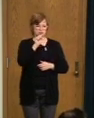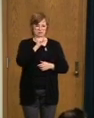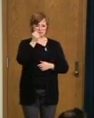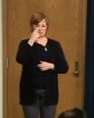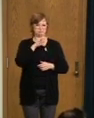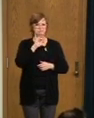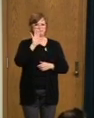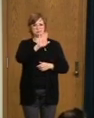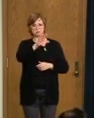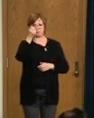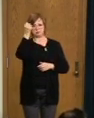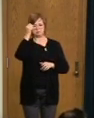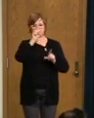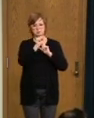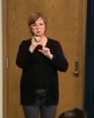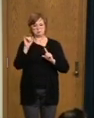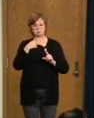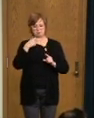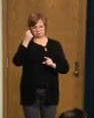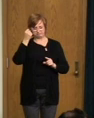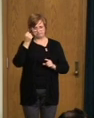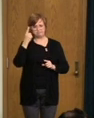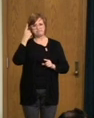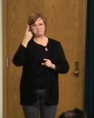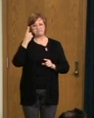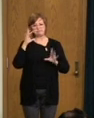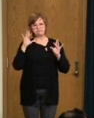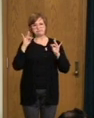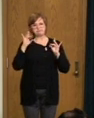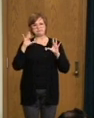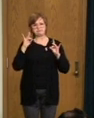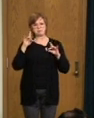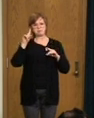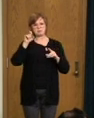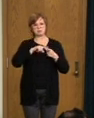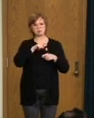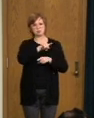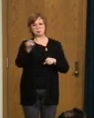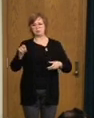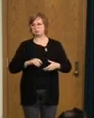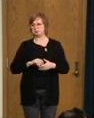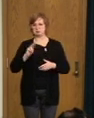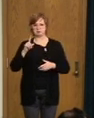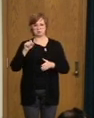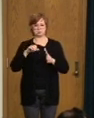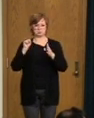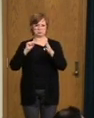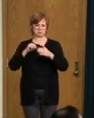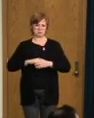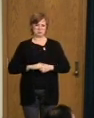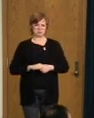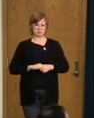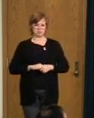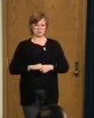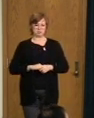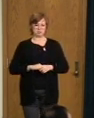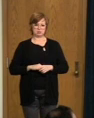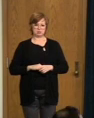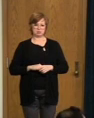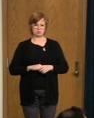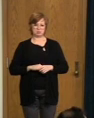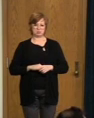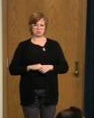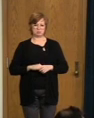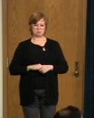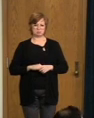Dr. Shahab, what we are asking the people of the province to do this Christmas. Follow up, Adam? Yeah. You referenced the chart there that Dr.